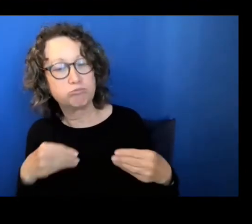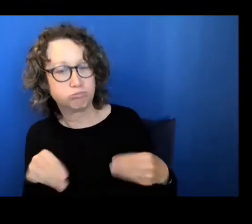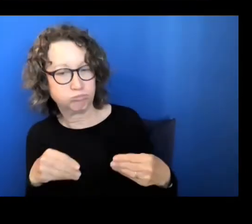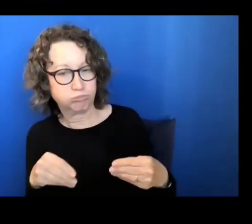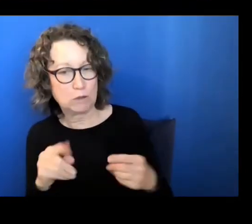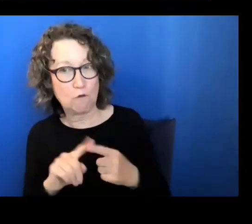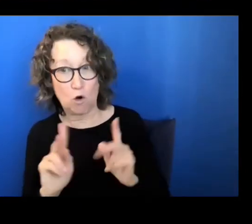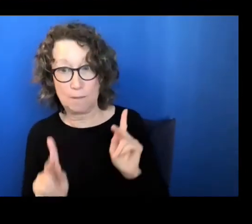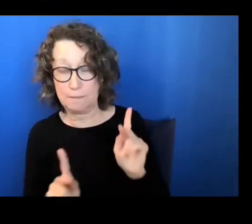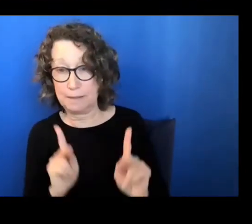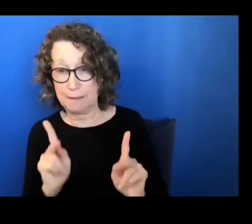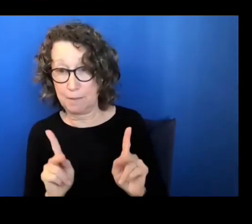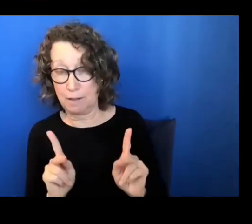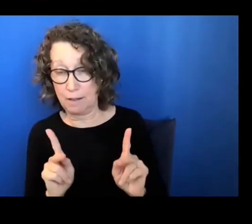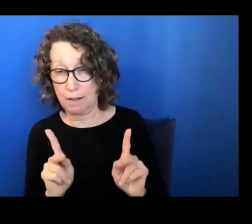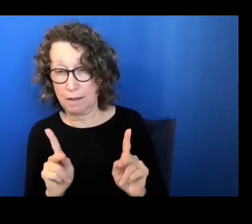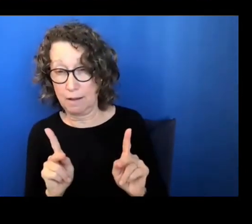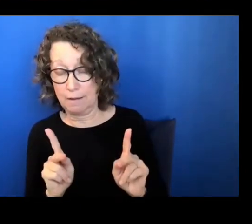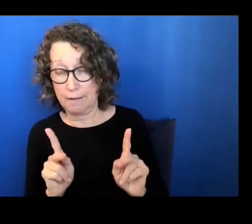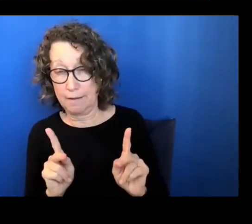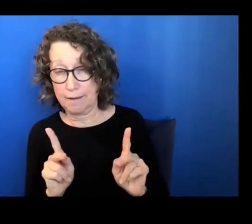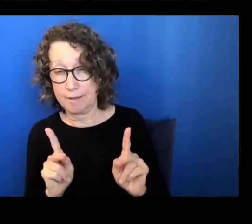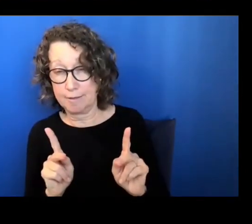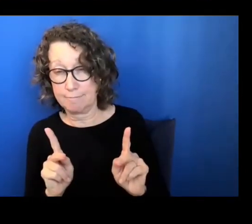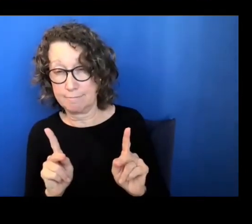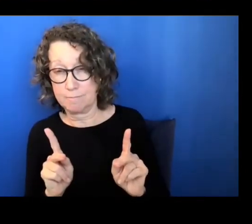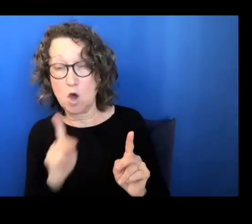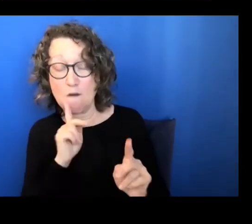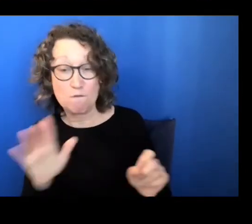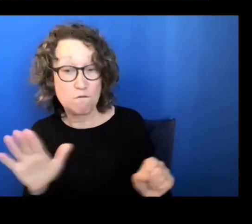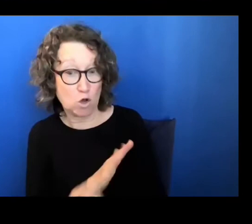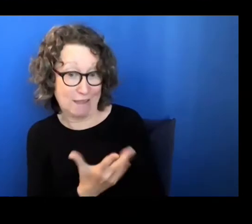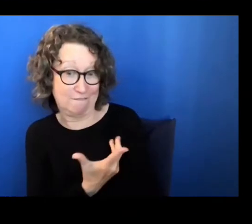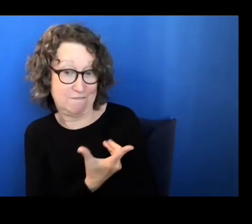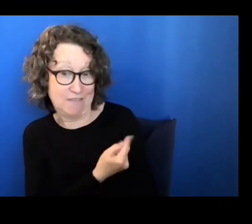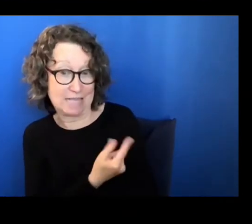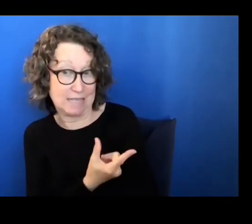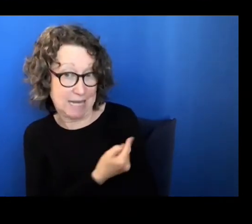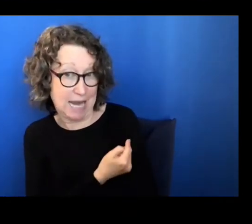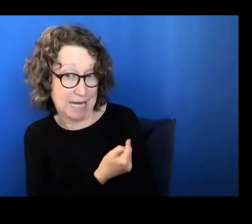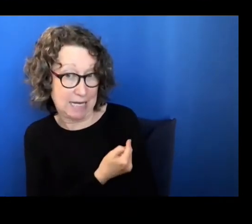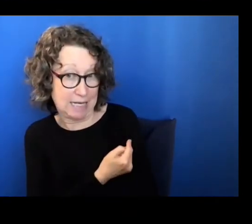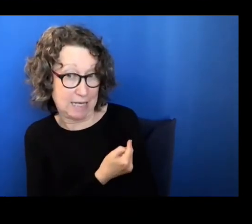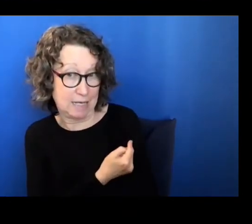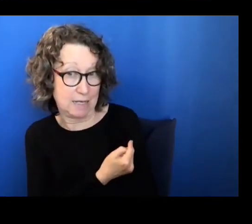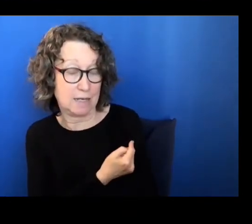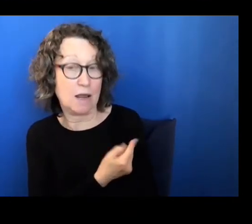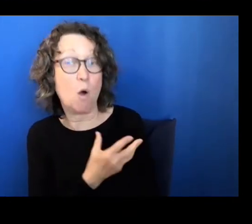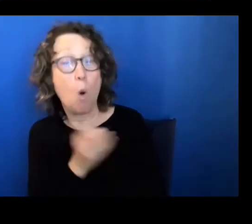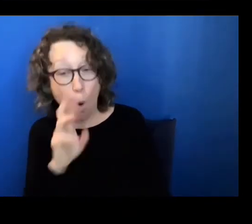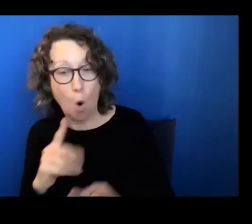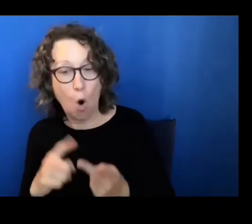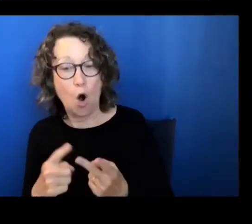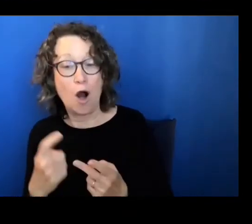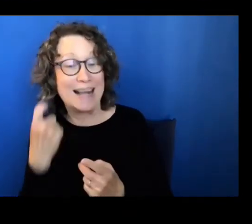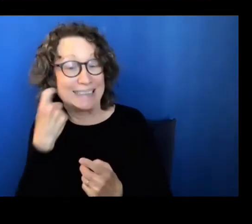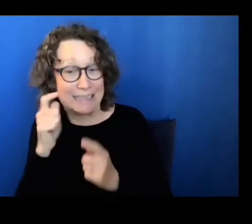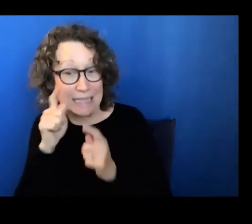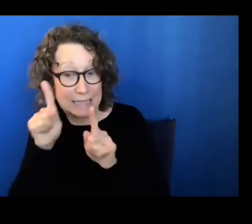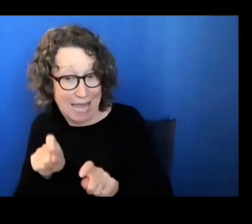for people with who are fully vaccinated or who had a recent negative test.